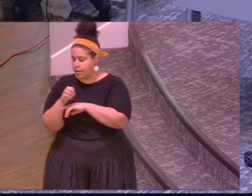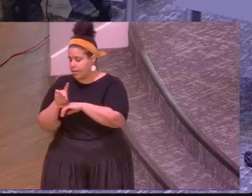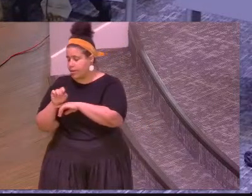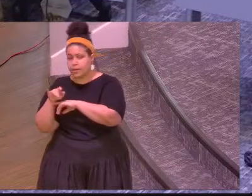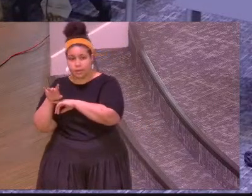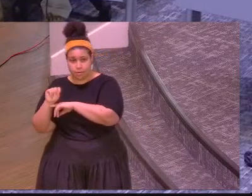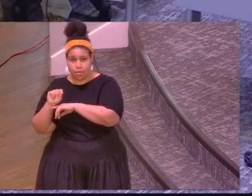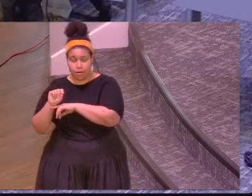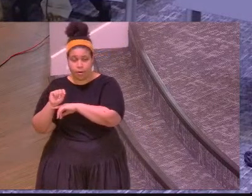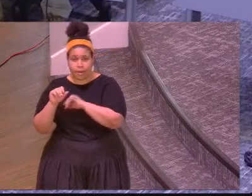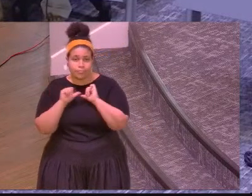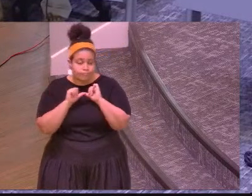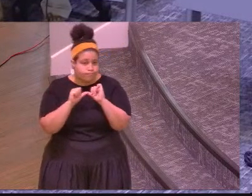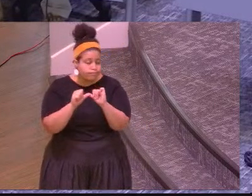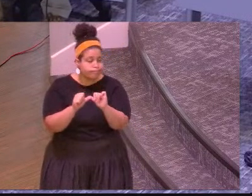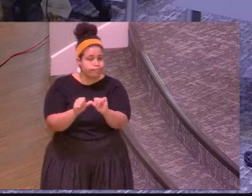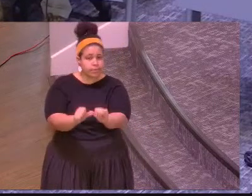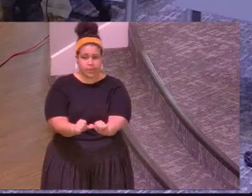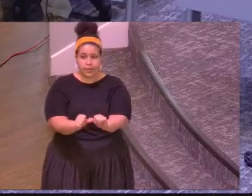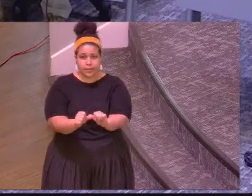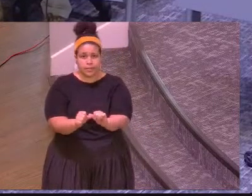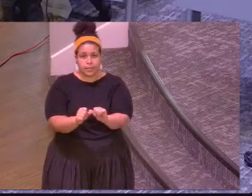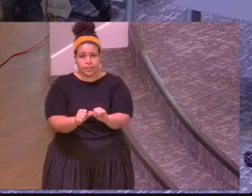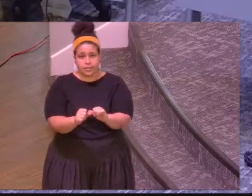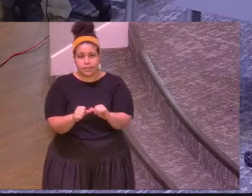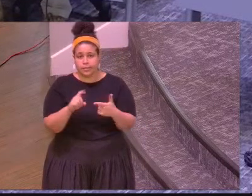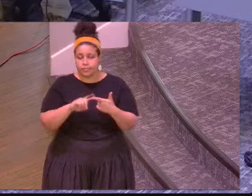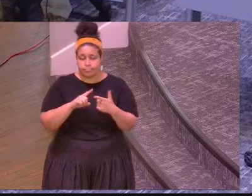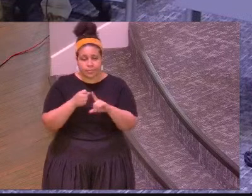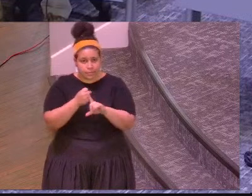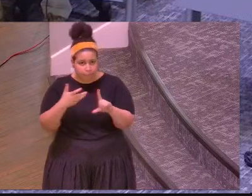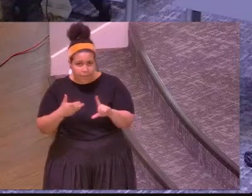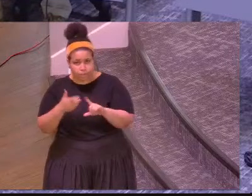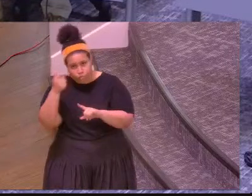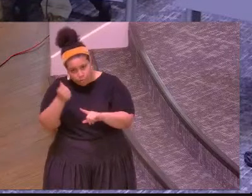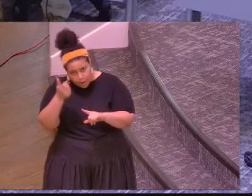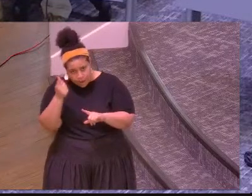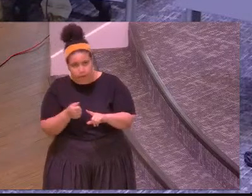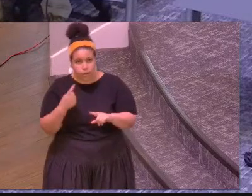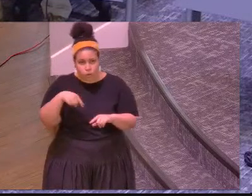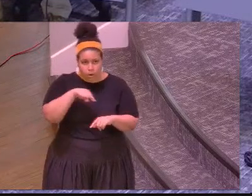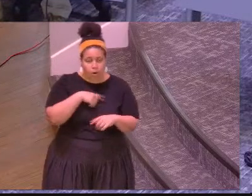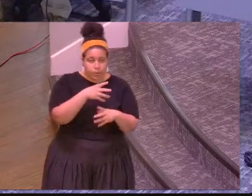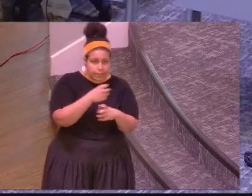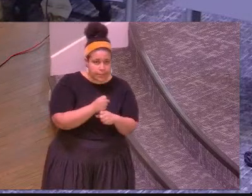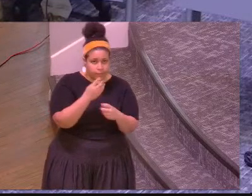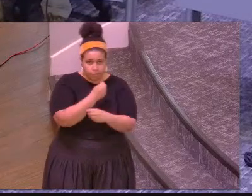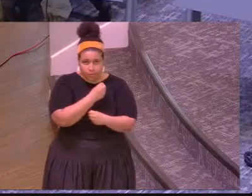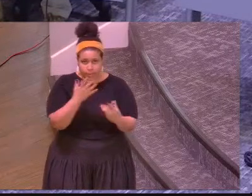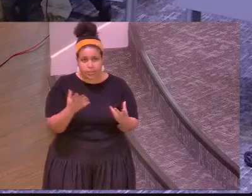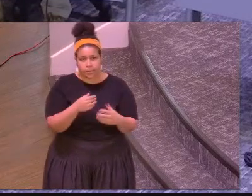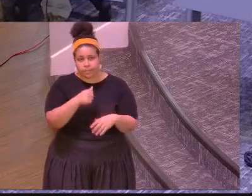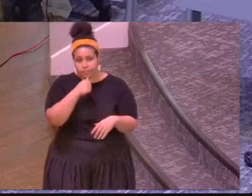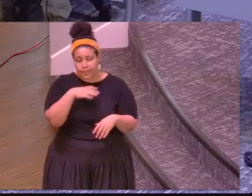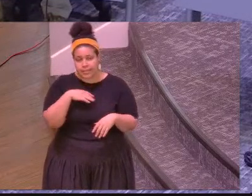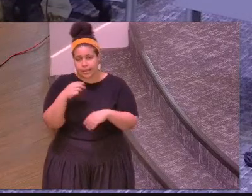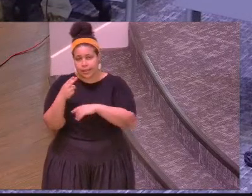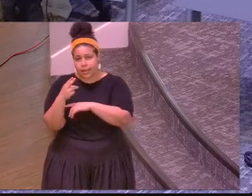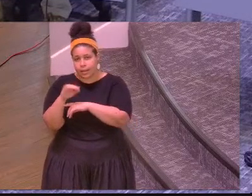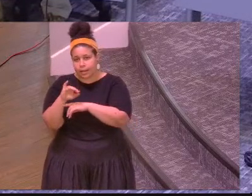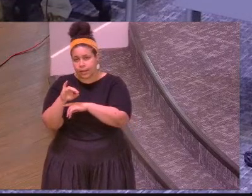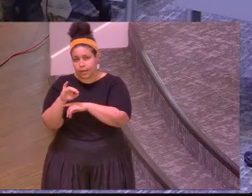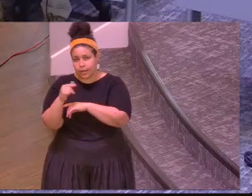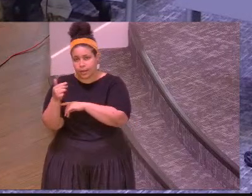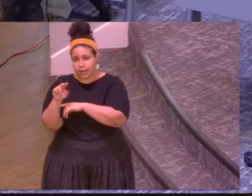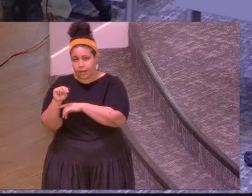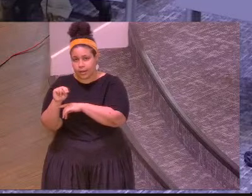Start continuation and early Head Start expansion grants. You all did receive that information. Mrs. Higginbotham is here if you have